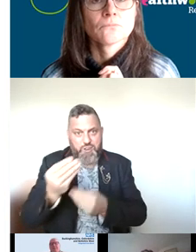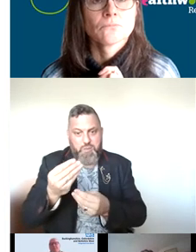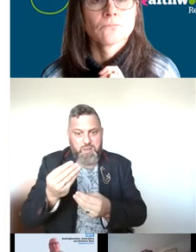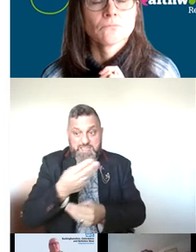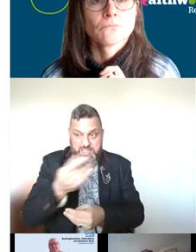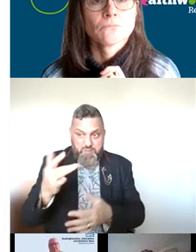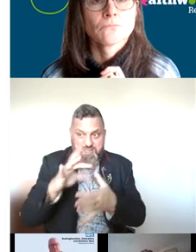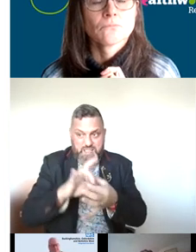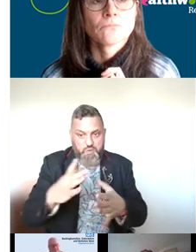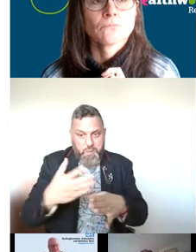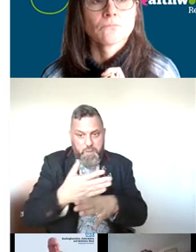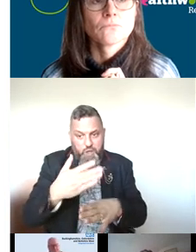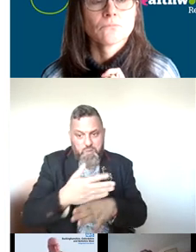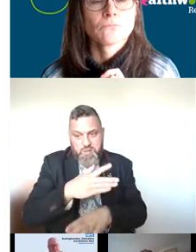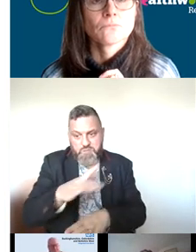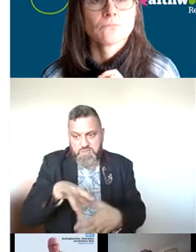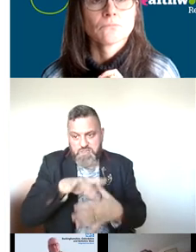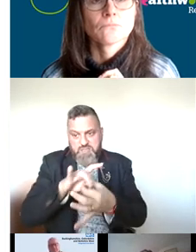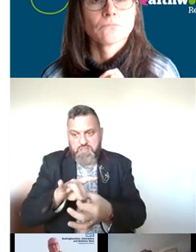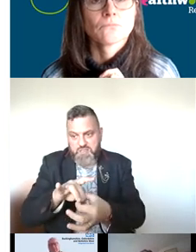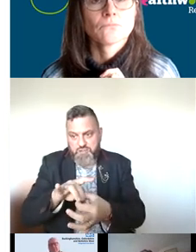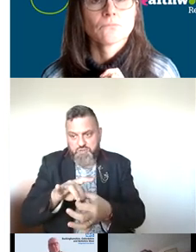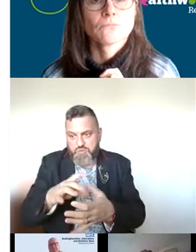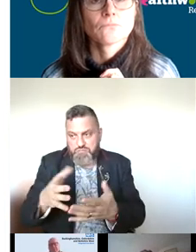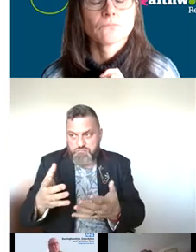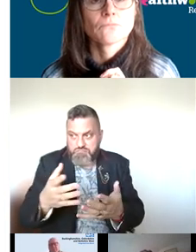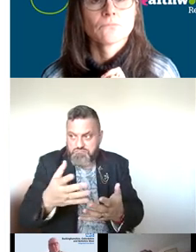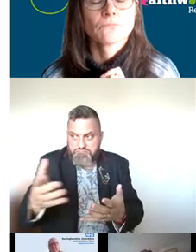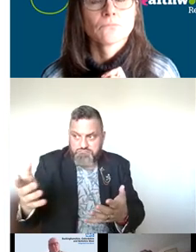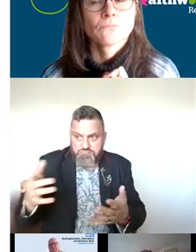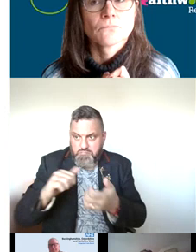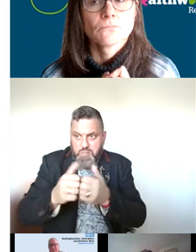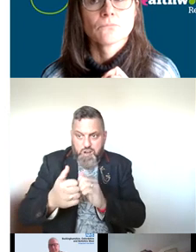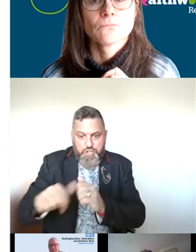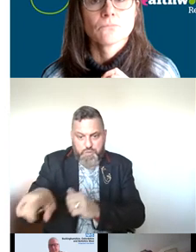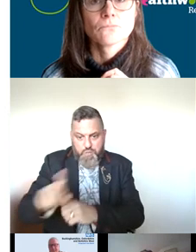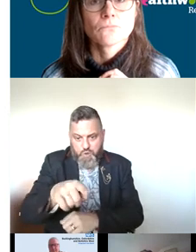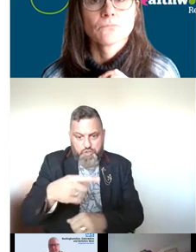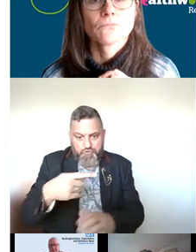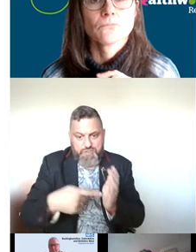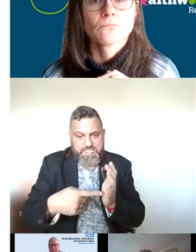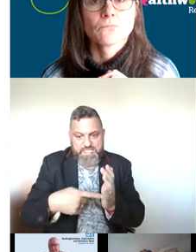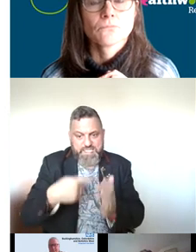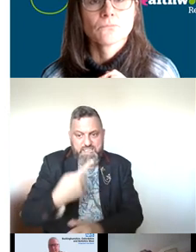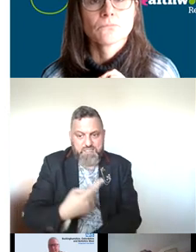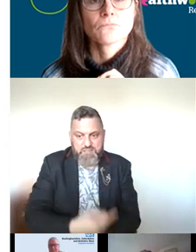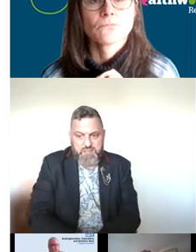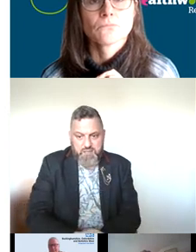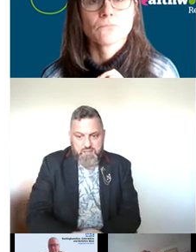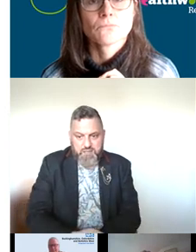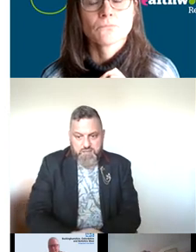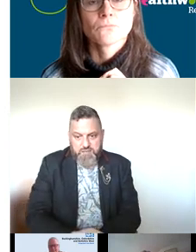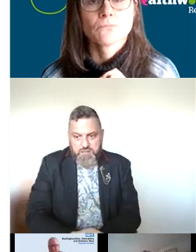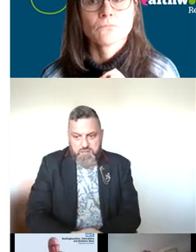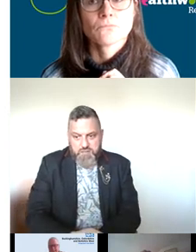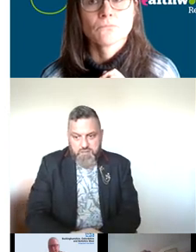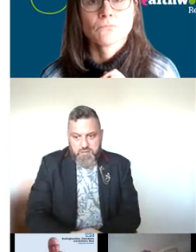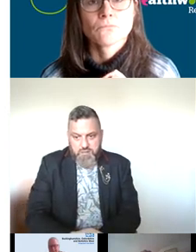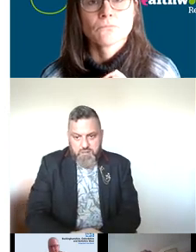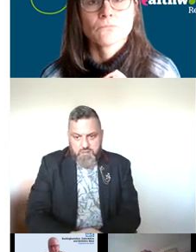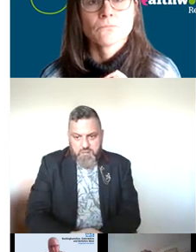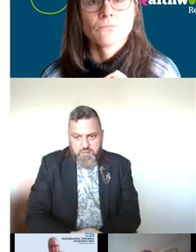but some of that is absolutely some of the partnerships that we might develop, as Tracy's described, but also some of the partnerships